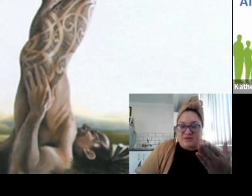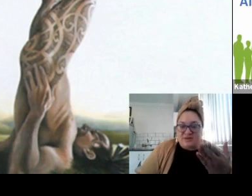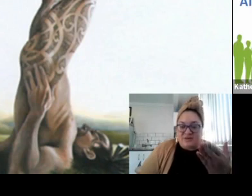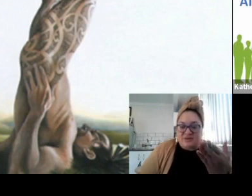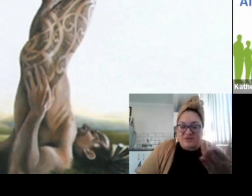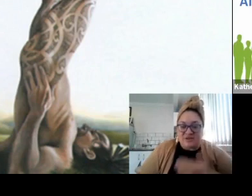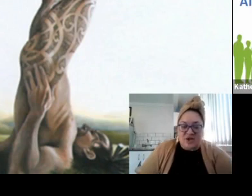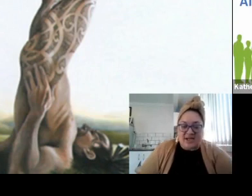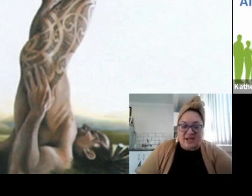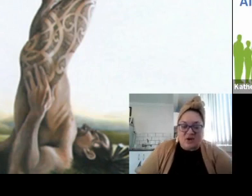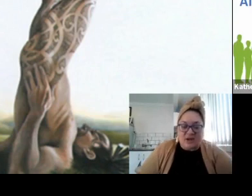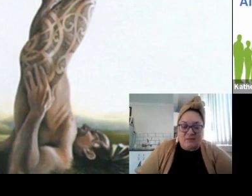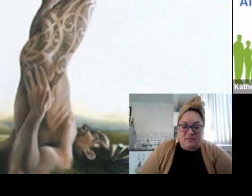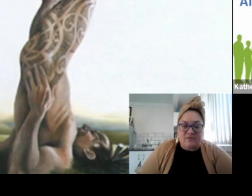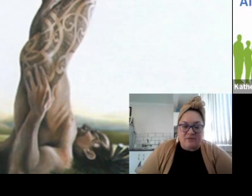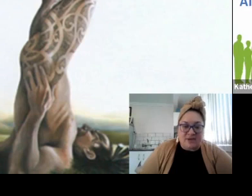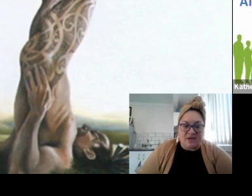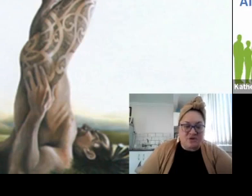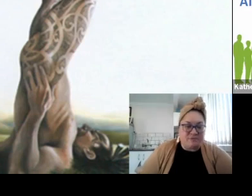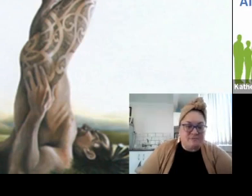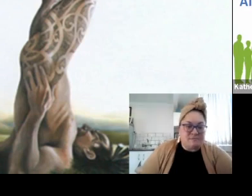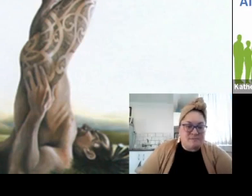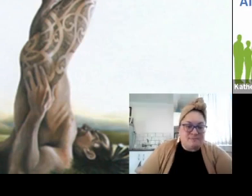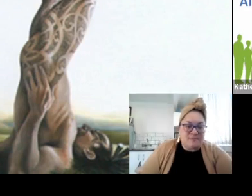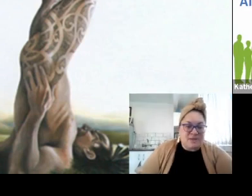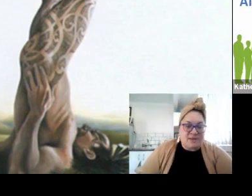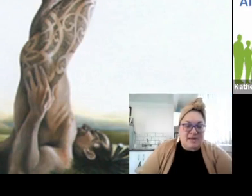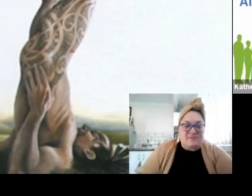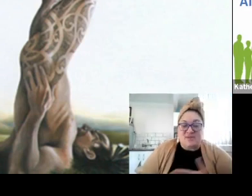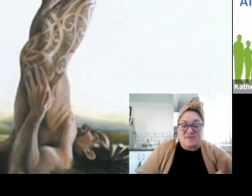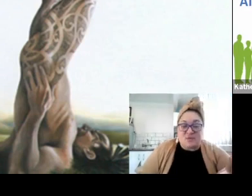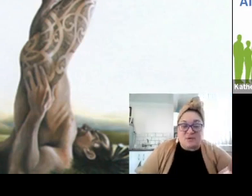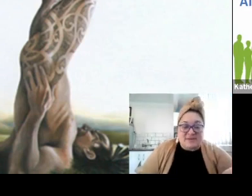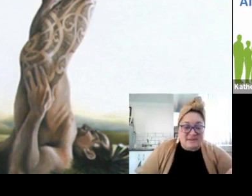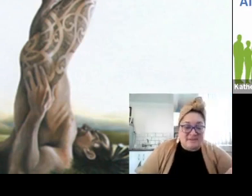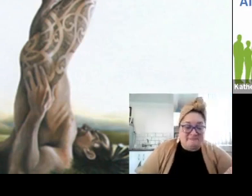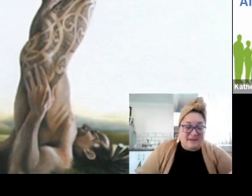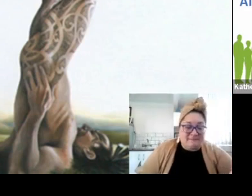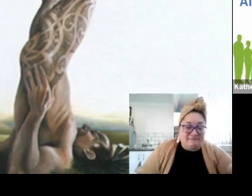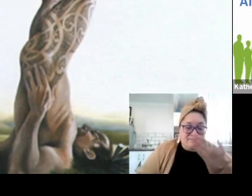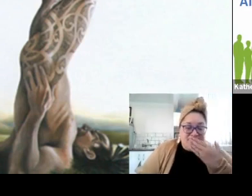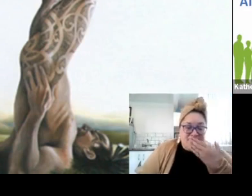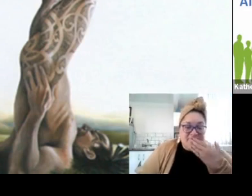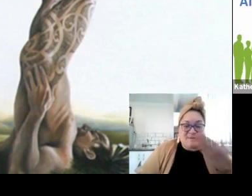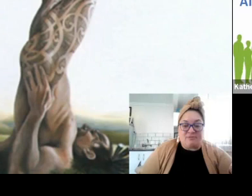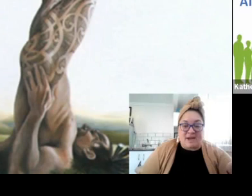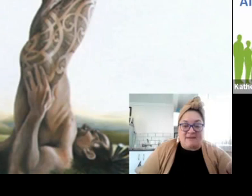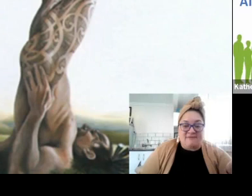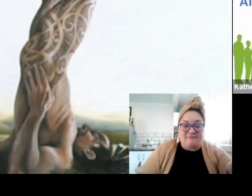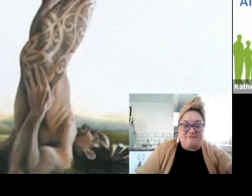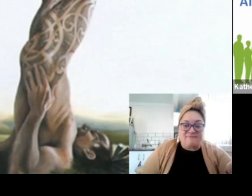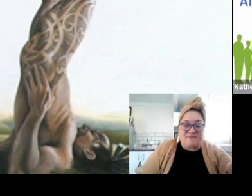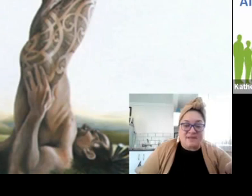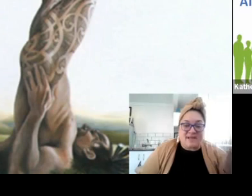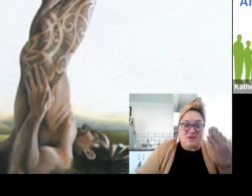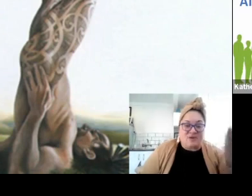demonstrated the desired outcome through action. So it's for all of us to be